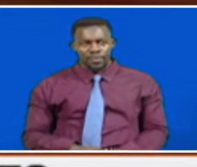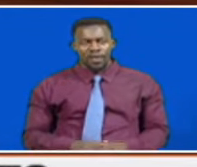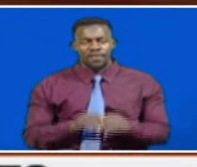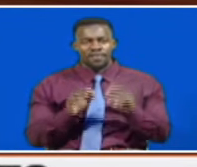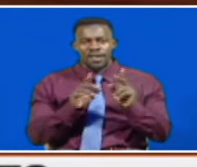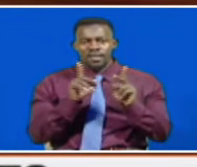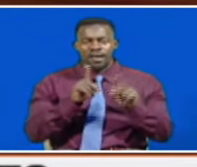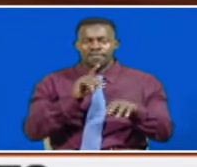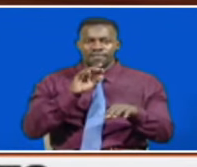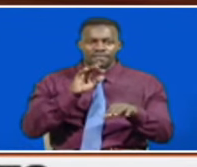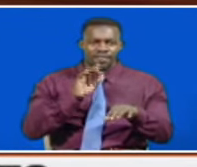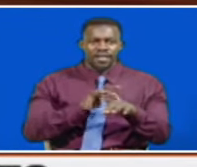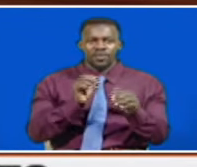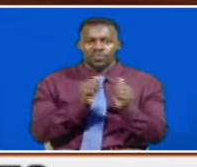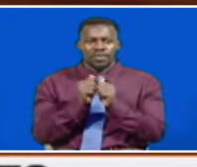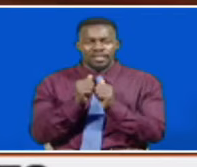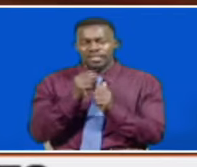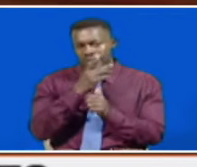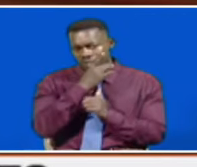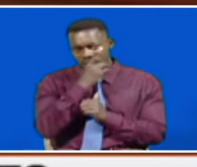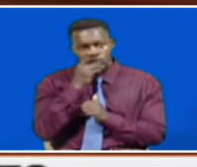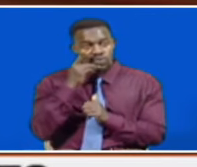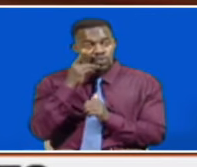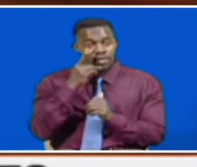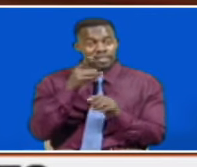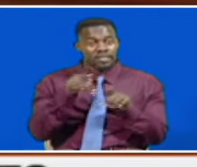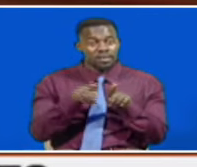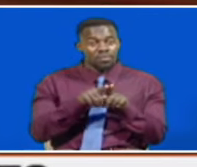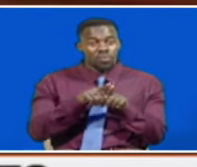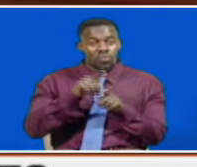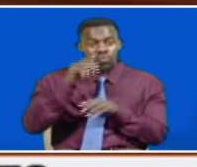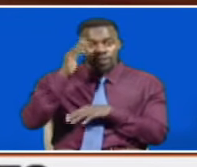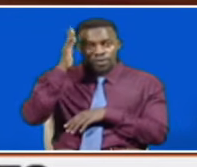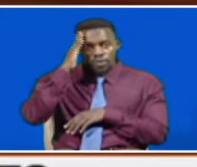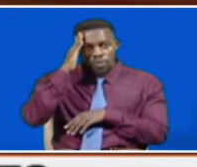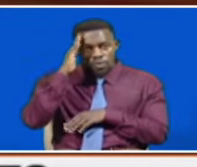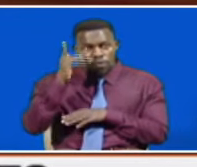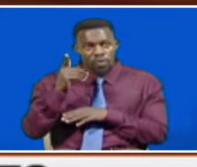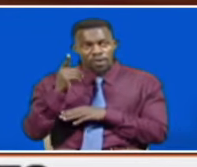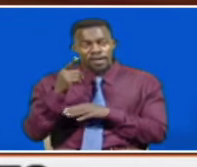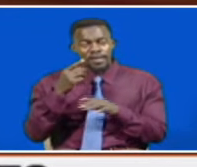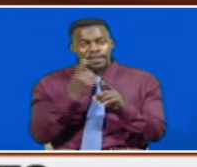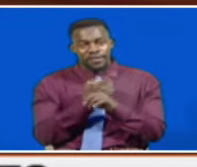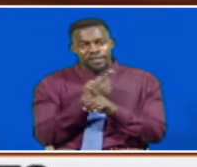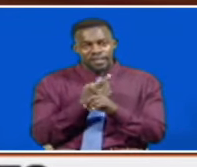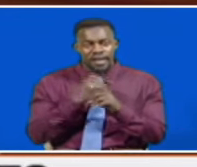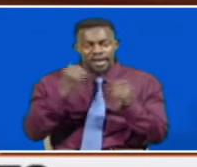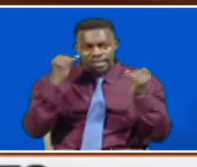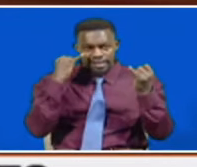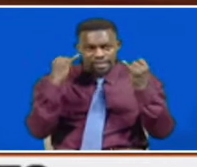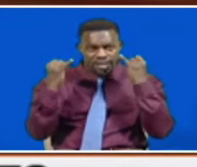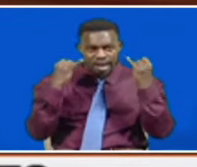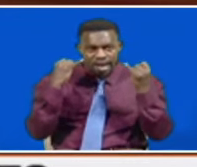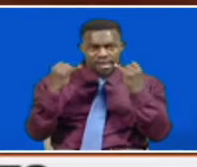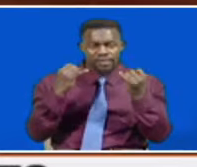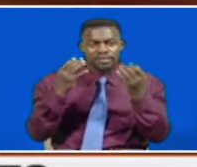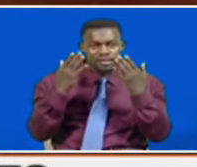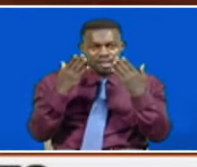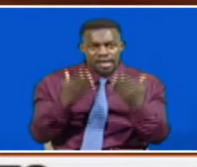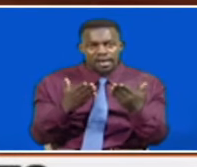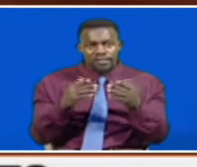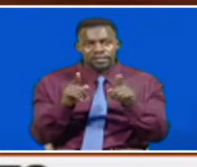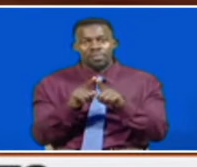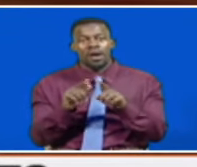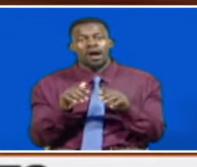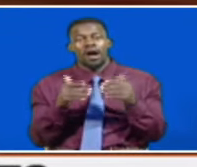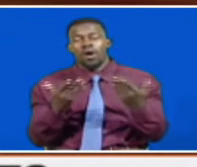drought, which we know the past 5 years has cleared